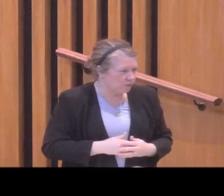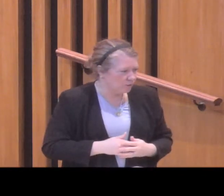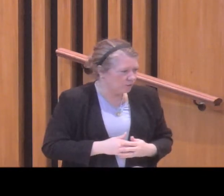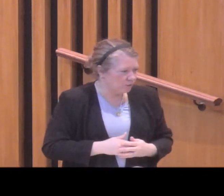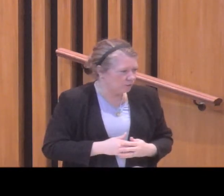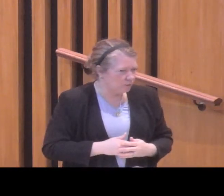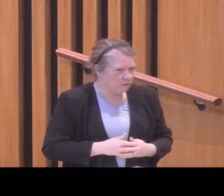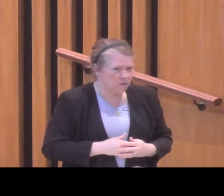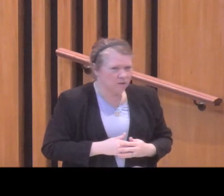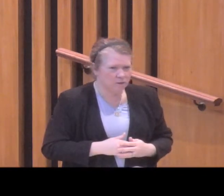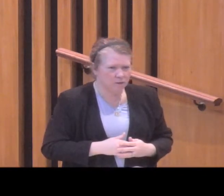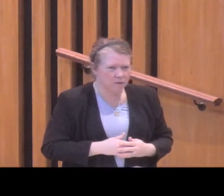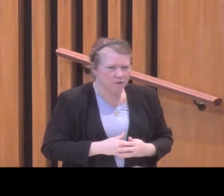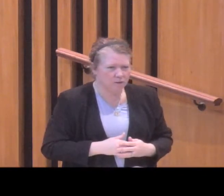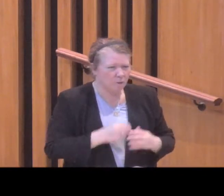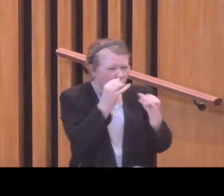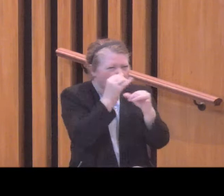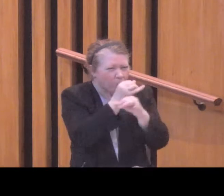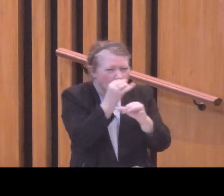Give me your all.